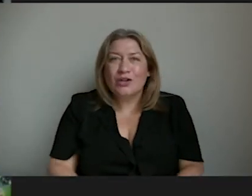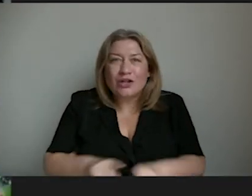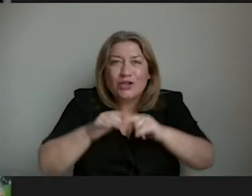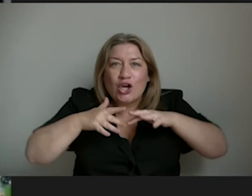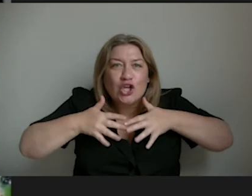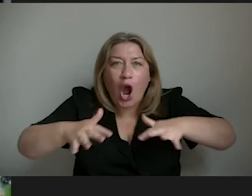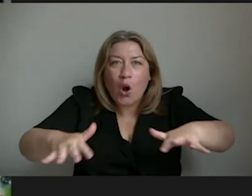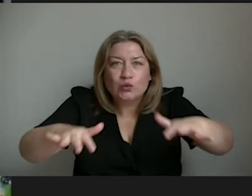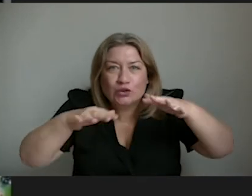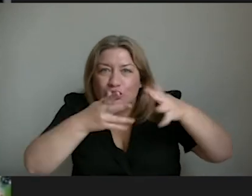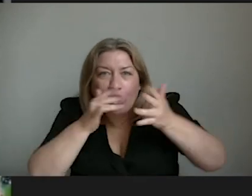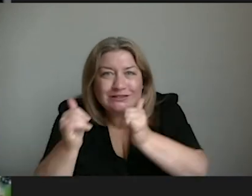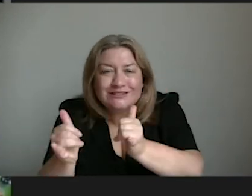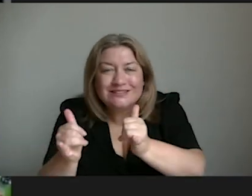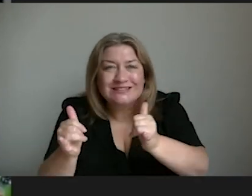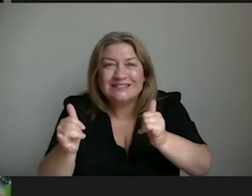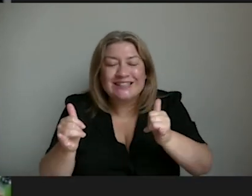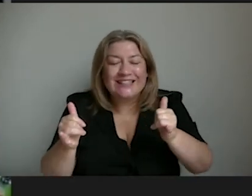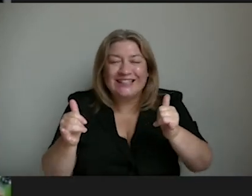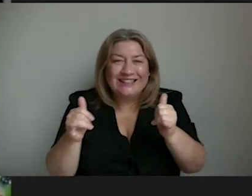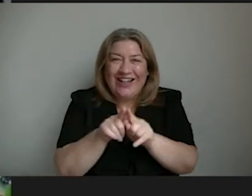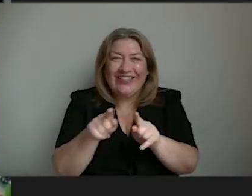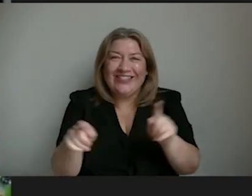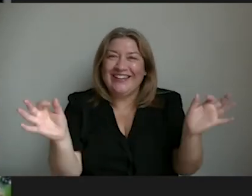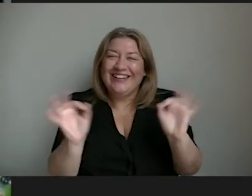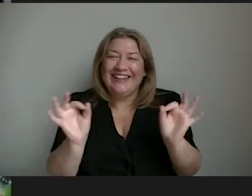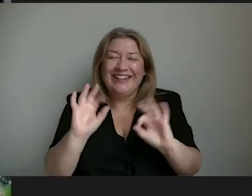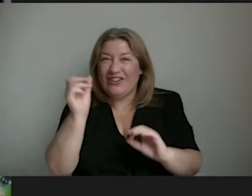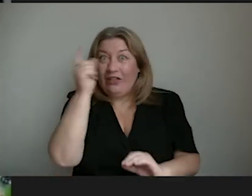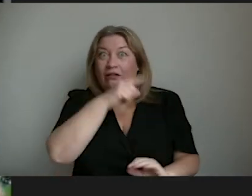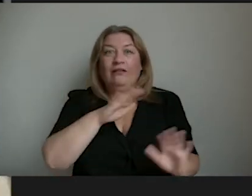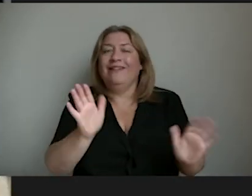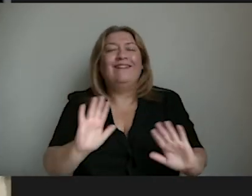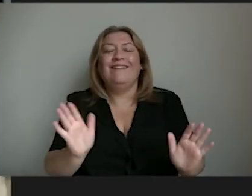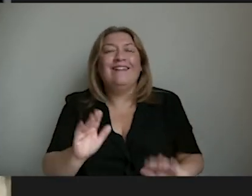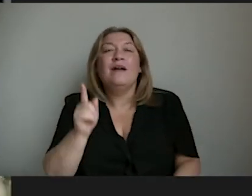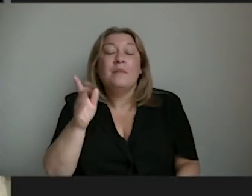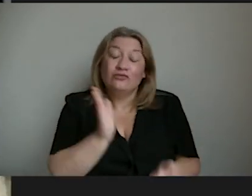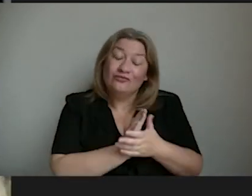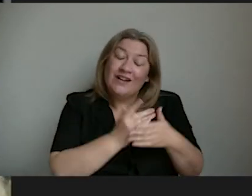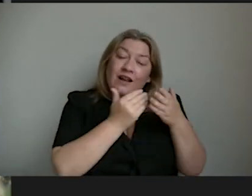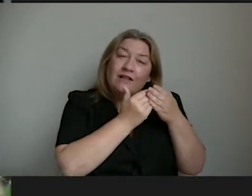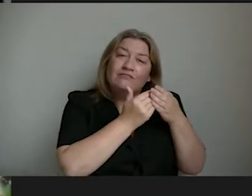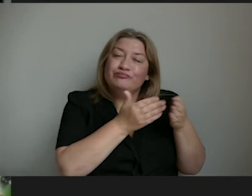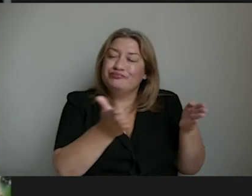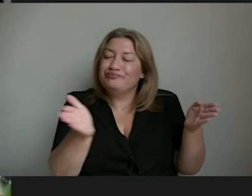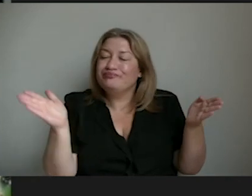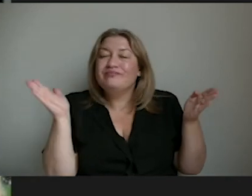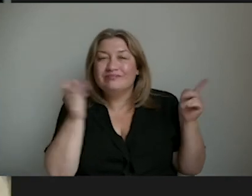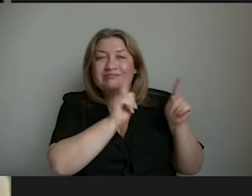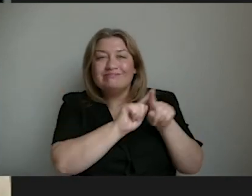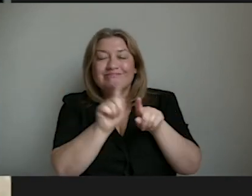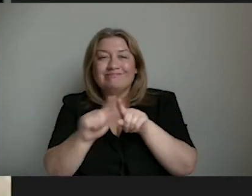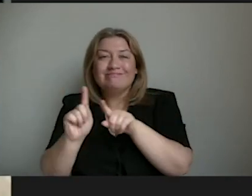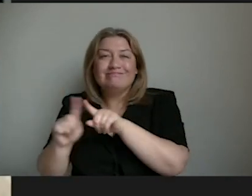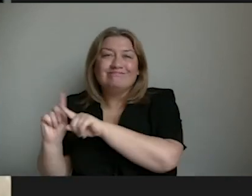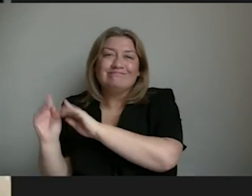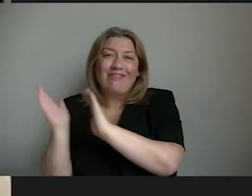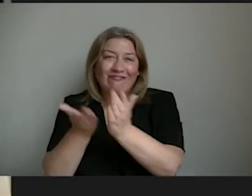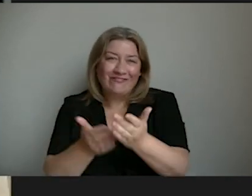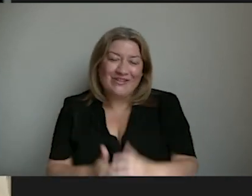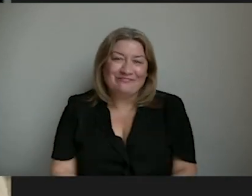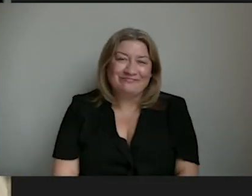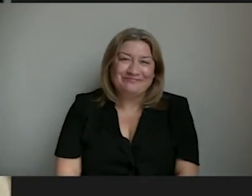Unusual. Well, we don't have any ghost hunting apprenticeships or anything crazy like that. But we do have a really wide range